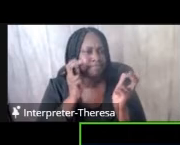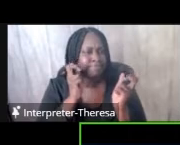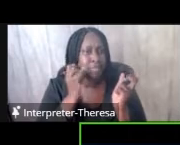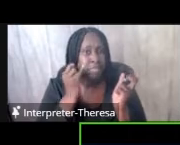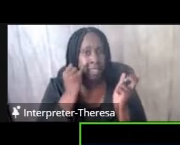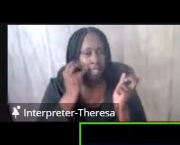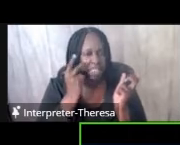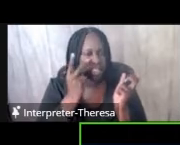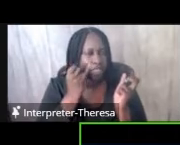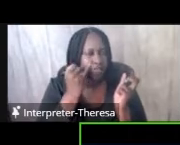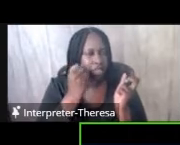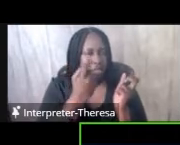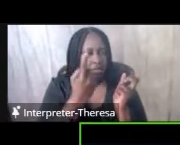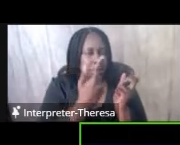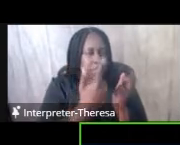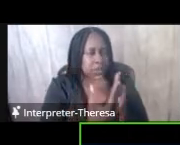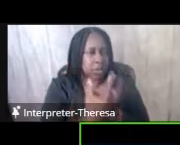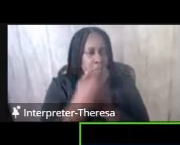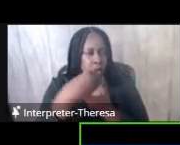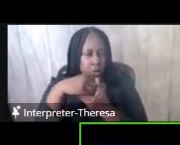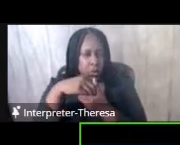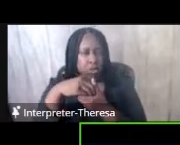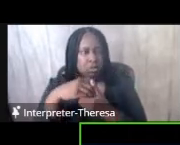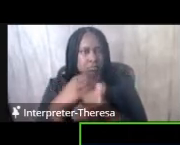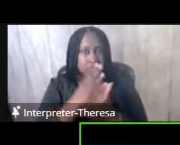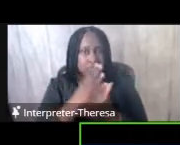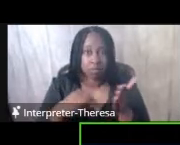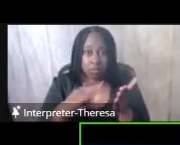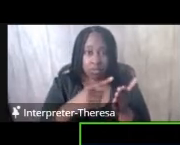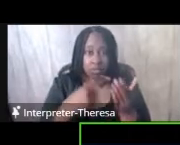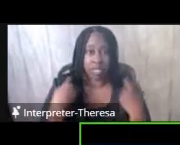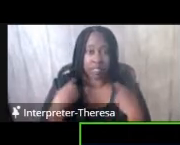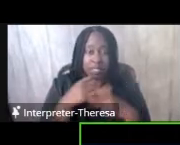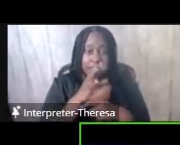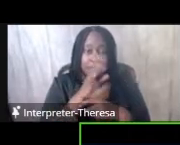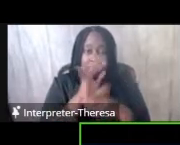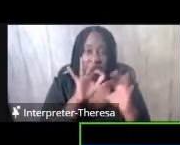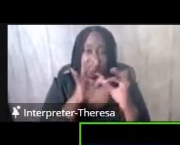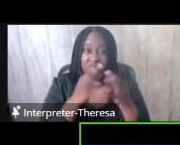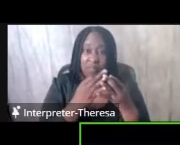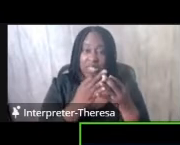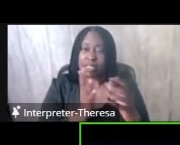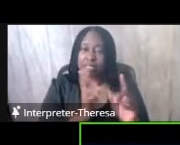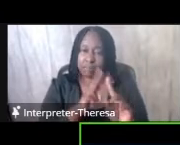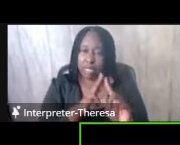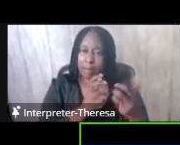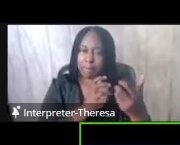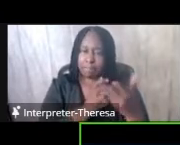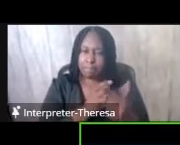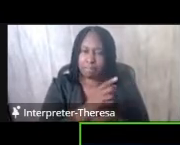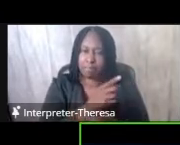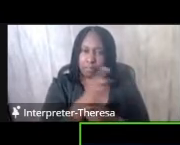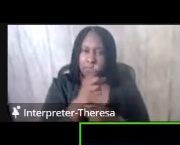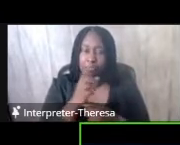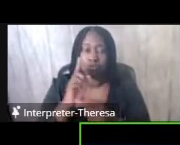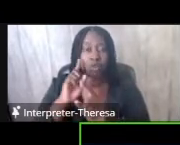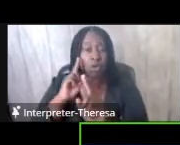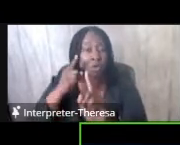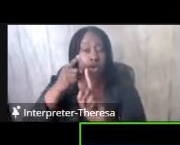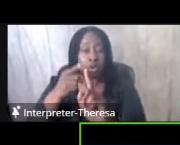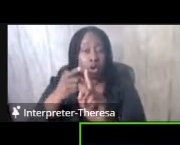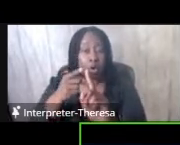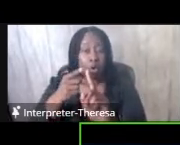that's particularly relevant to you. And then determine whether to change or not change each profile, with the goal of then being able to hand this